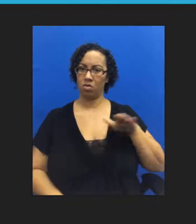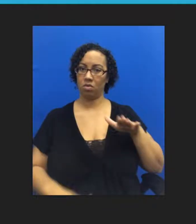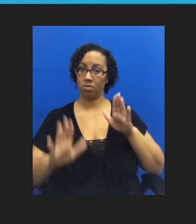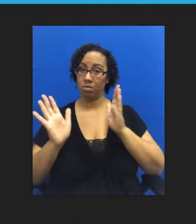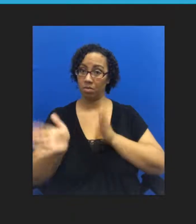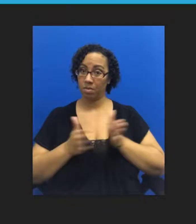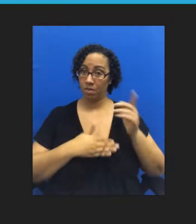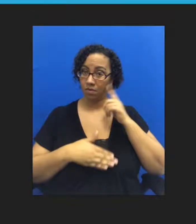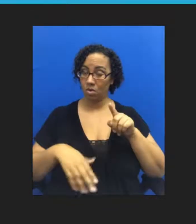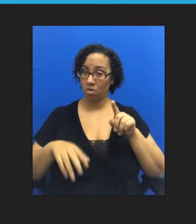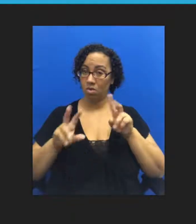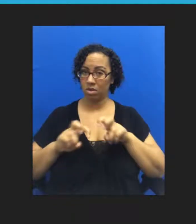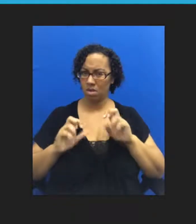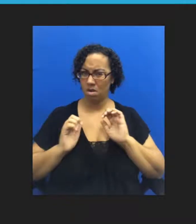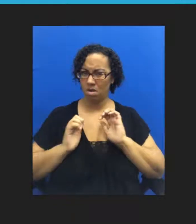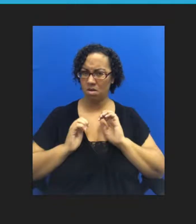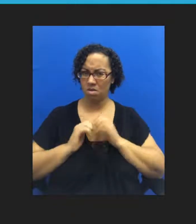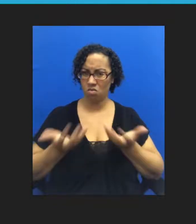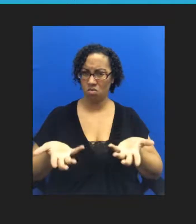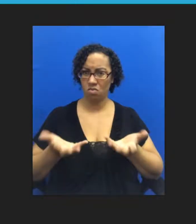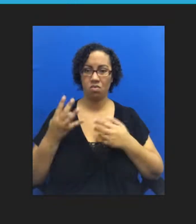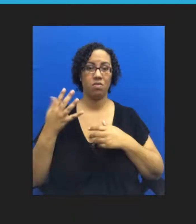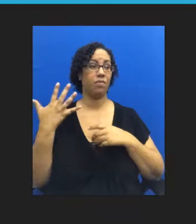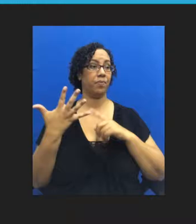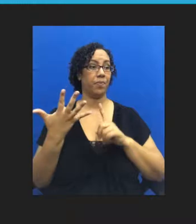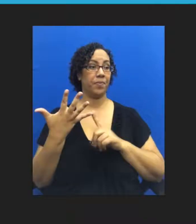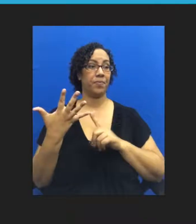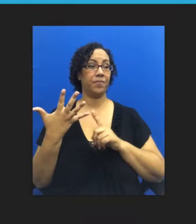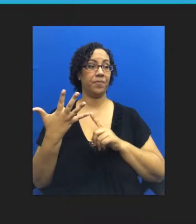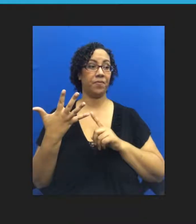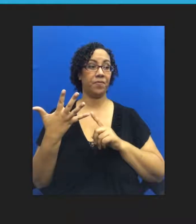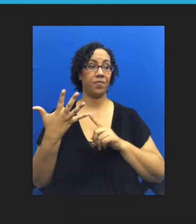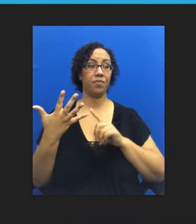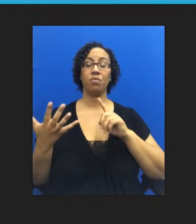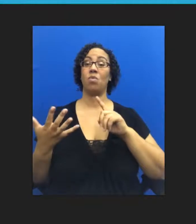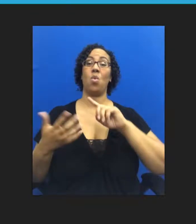How can I help my child prepare for the assessment?